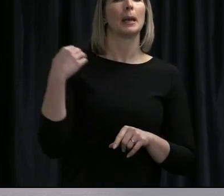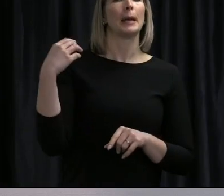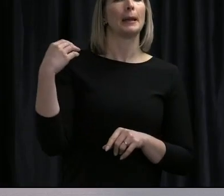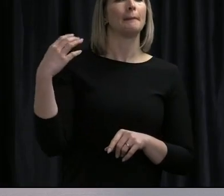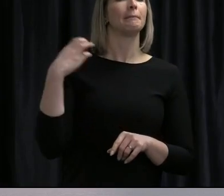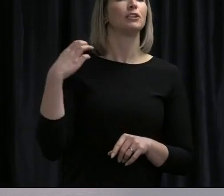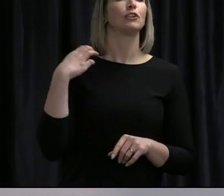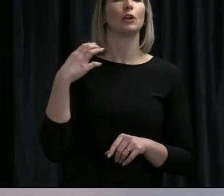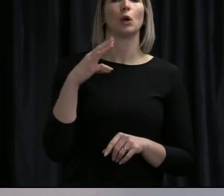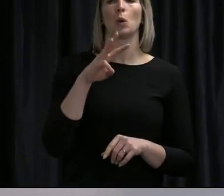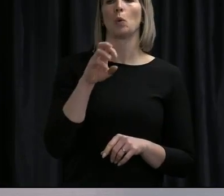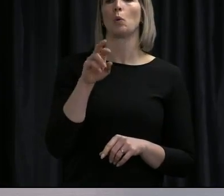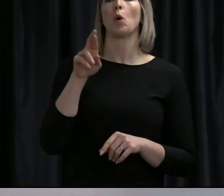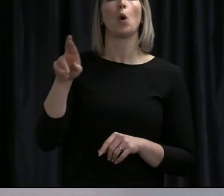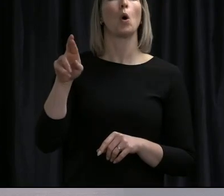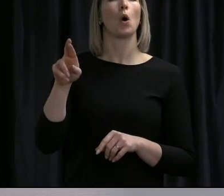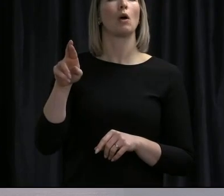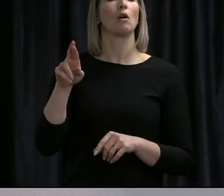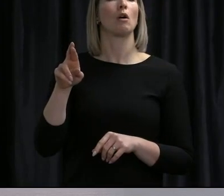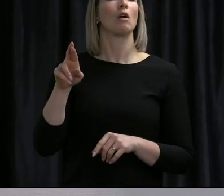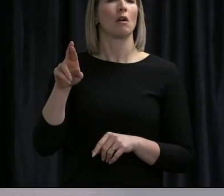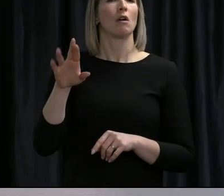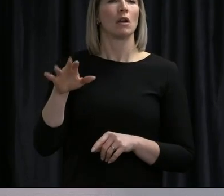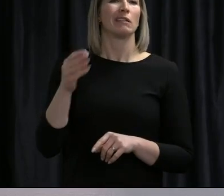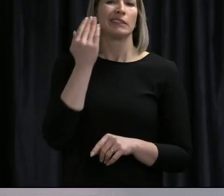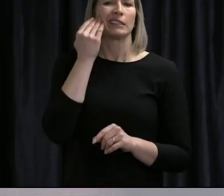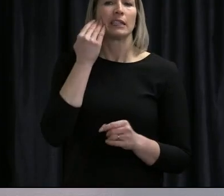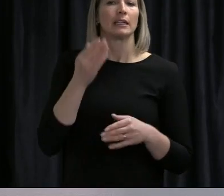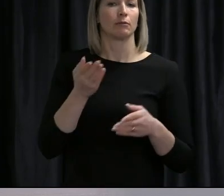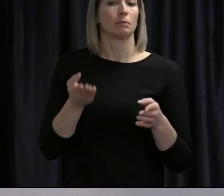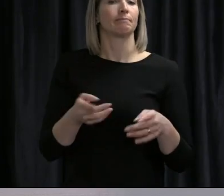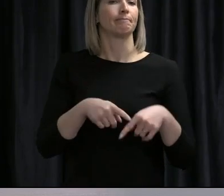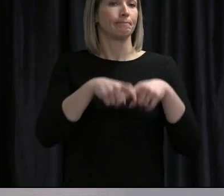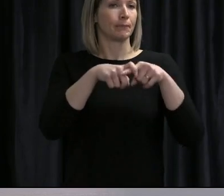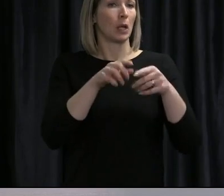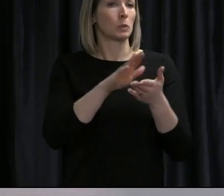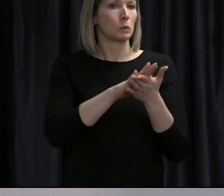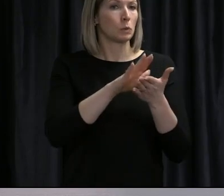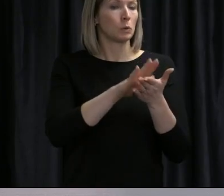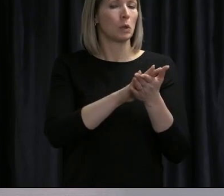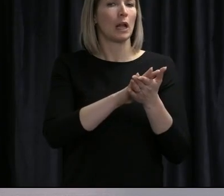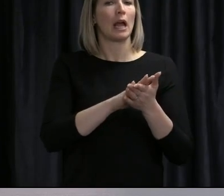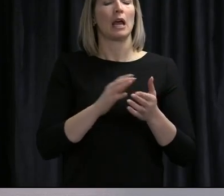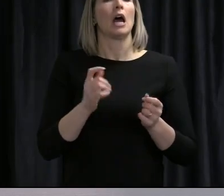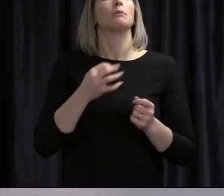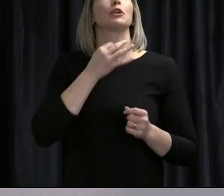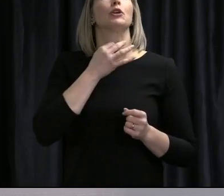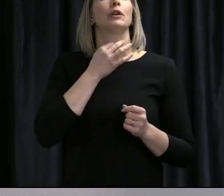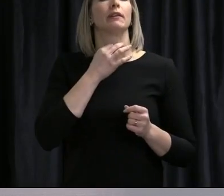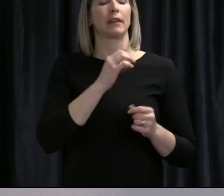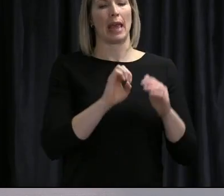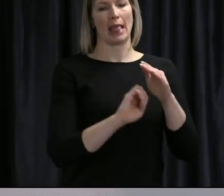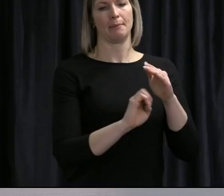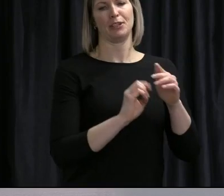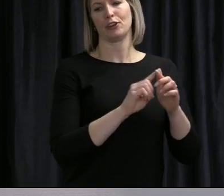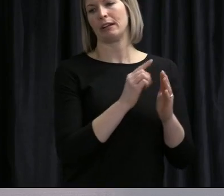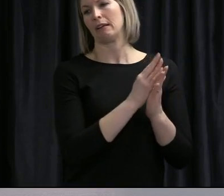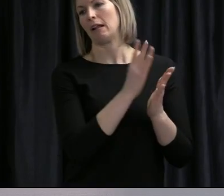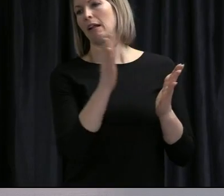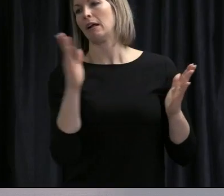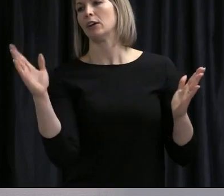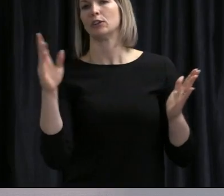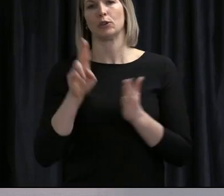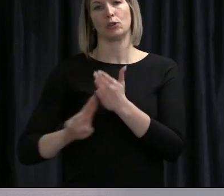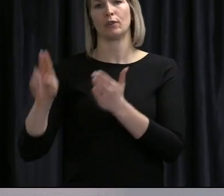us some numbers. You're talking students and at the college level and at the secondary level. How widespread is this? How many students are we talking